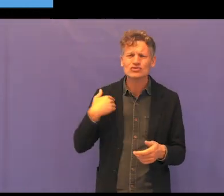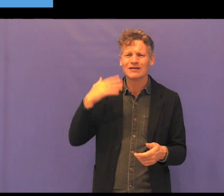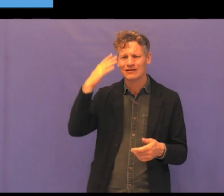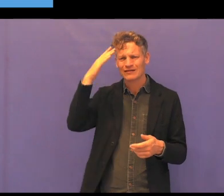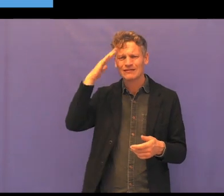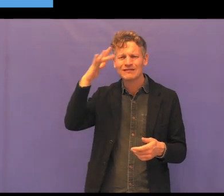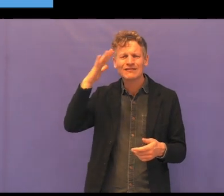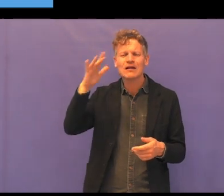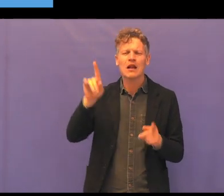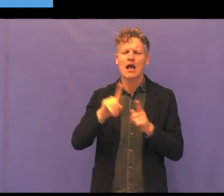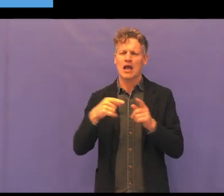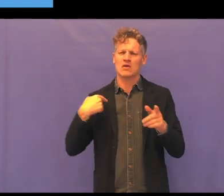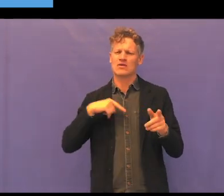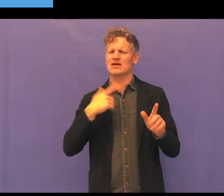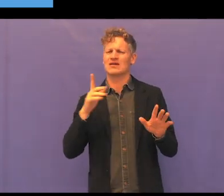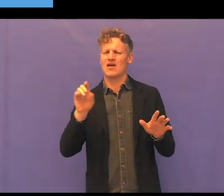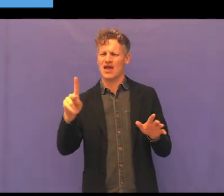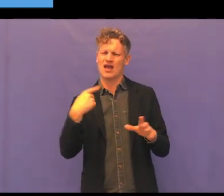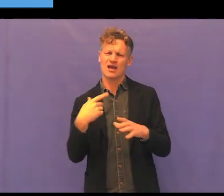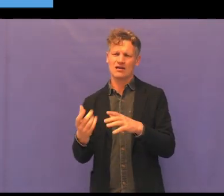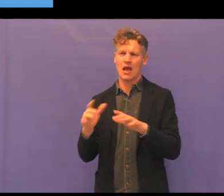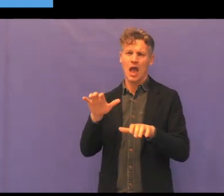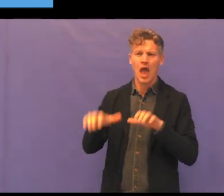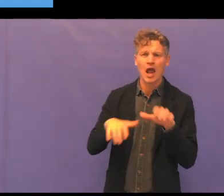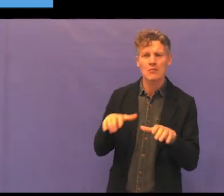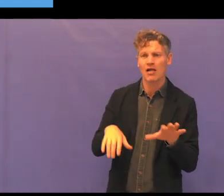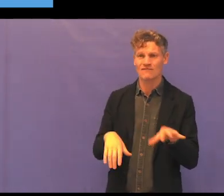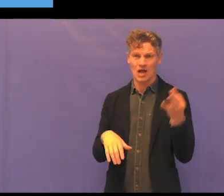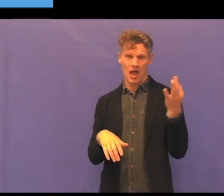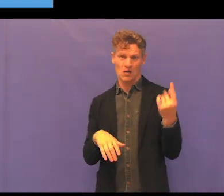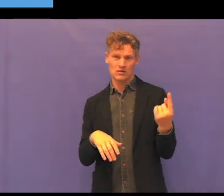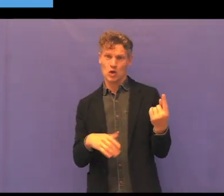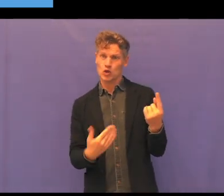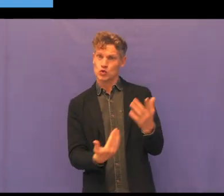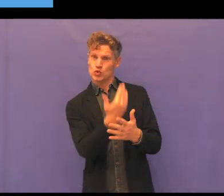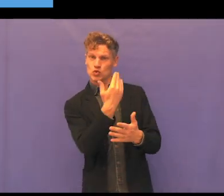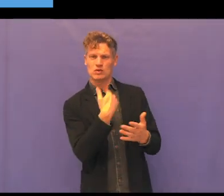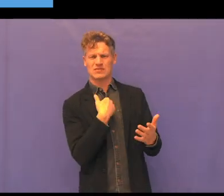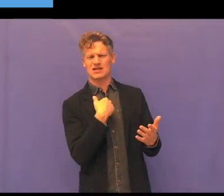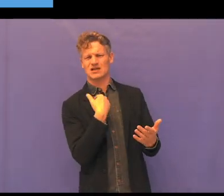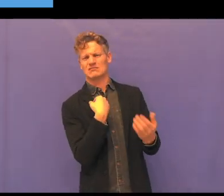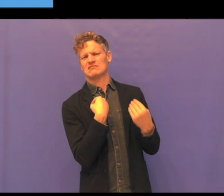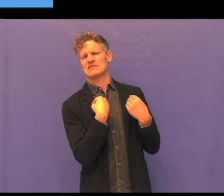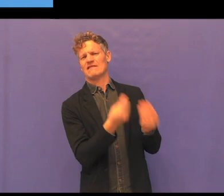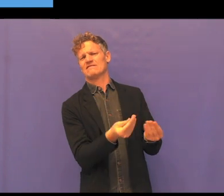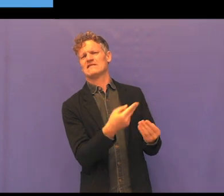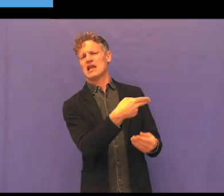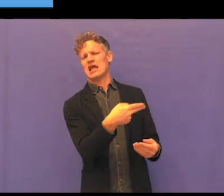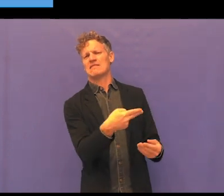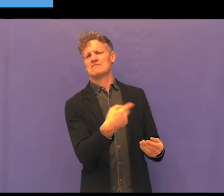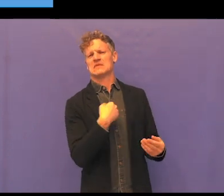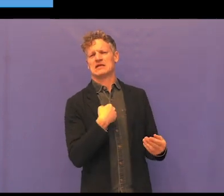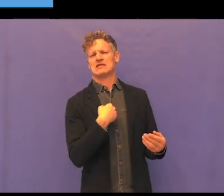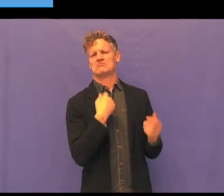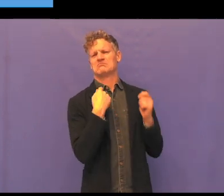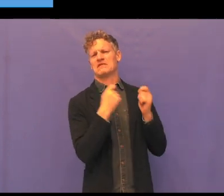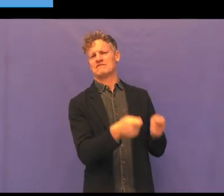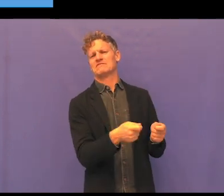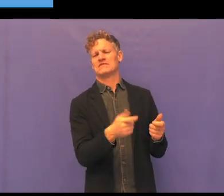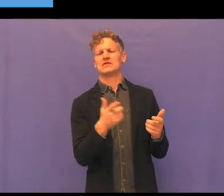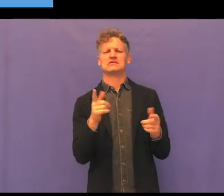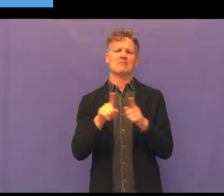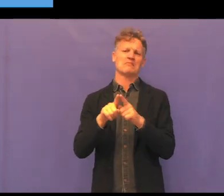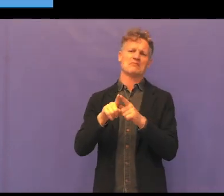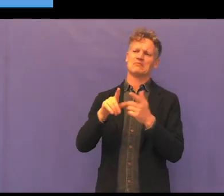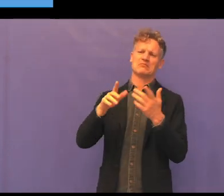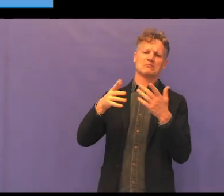So this notion of the more than human world being at the service of the human has now been fundamentally